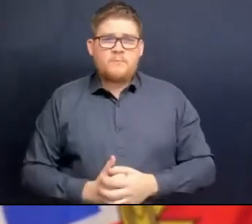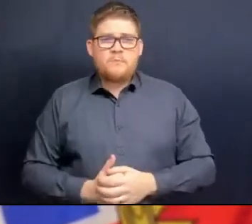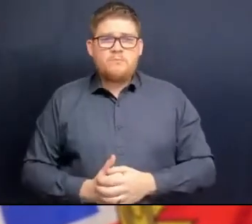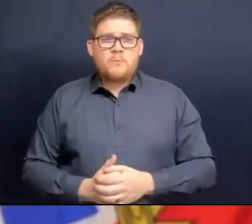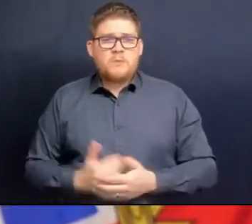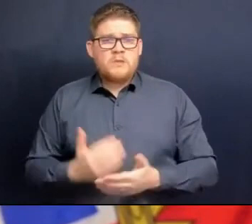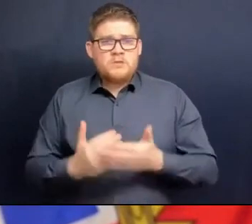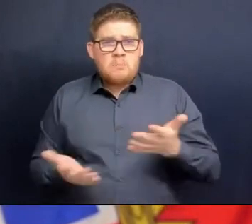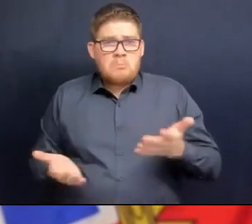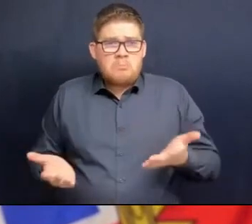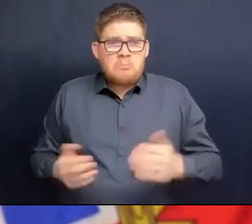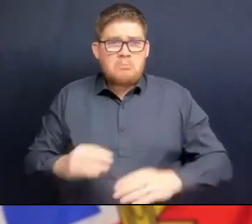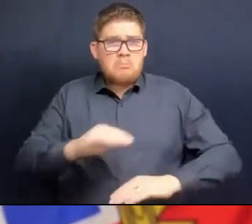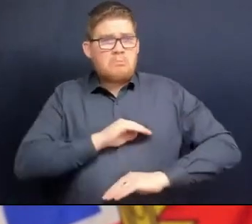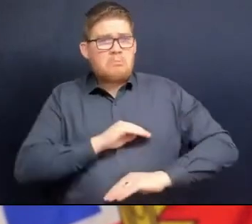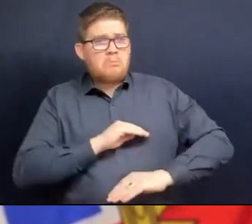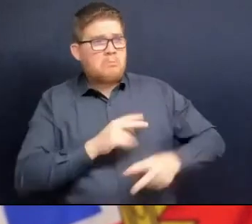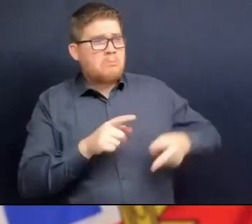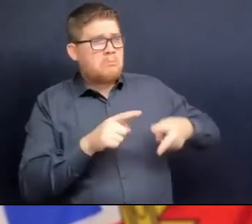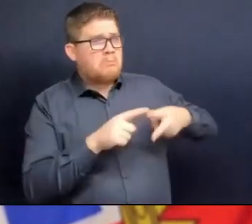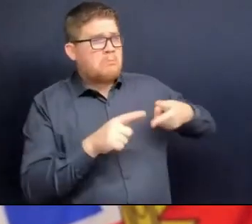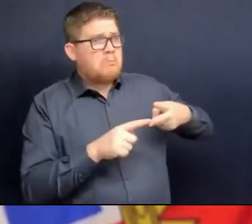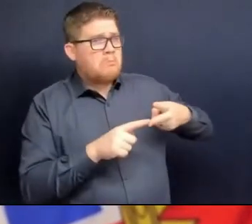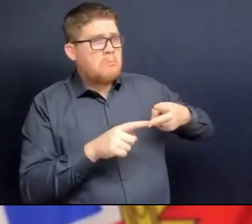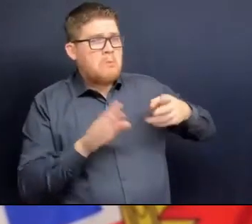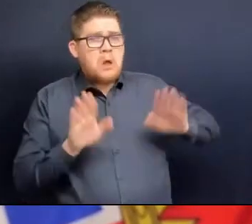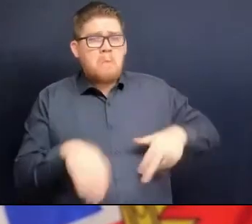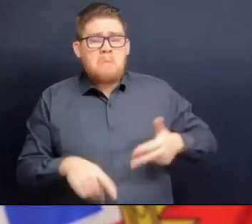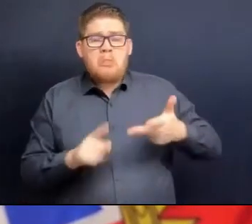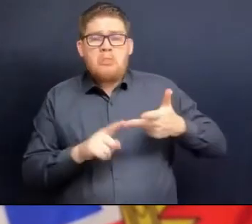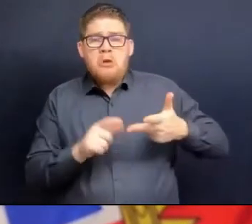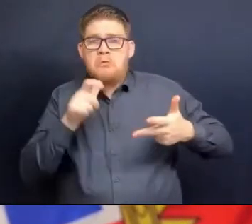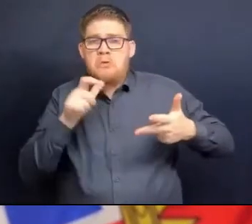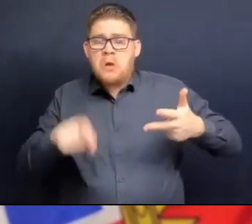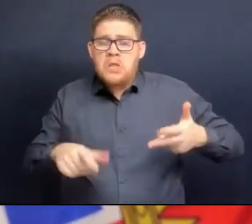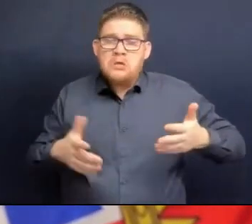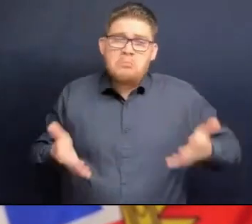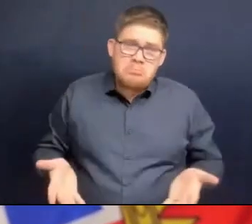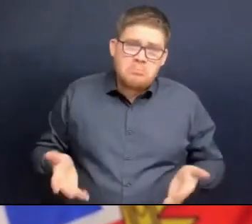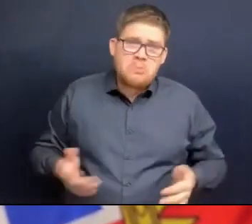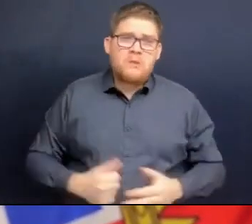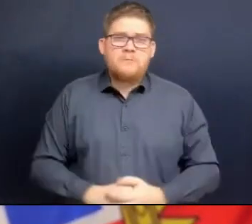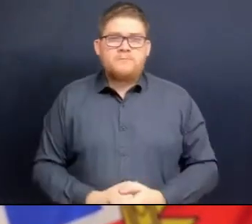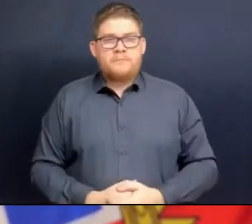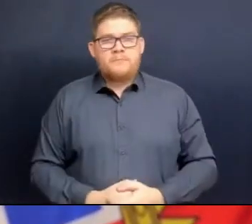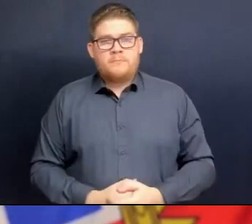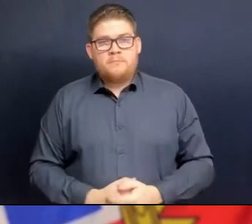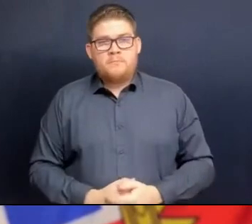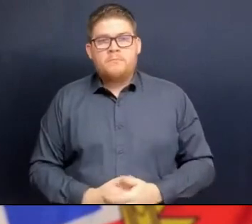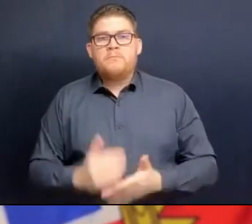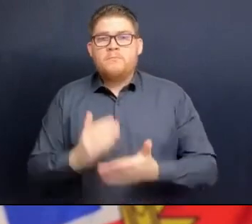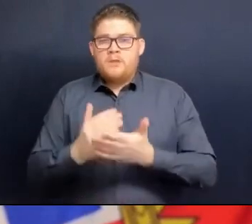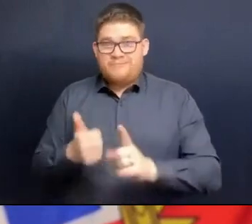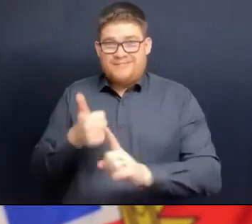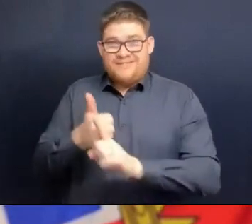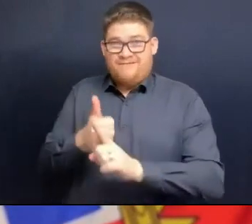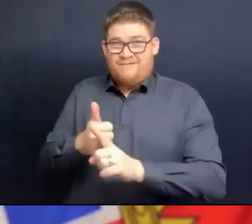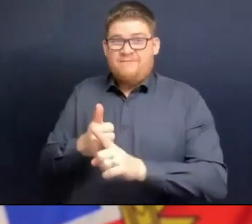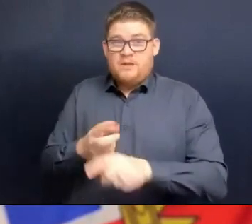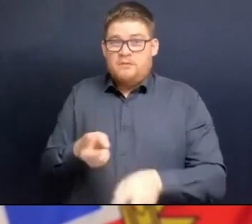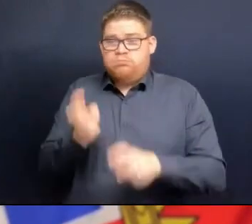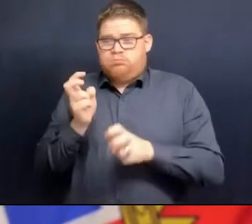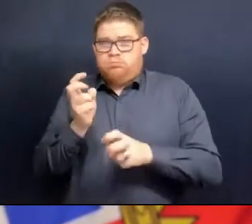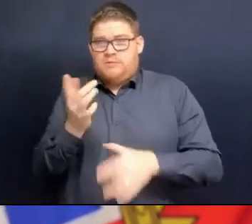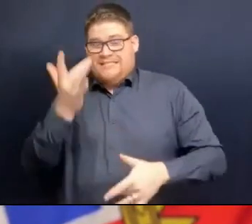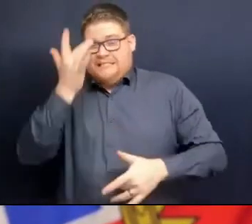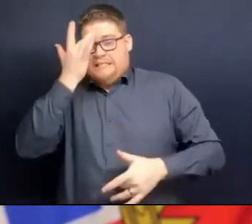absolutely, they've had their two doses and they think that's enough. There are people who have had infection